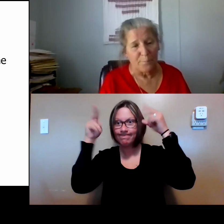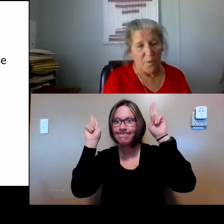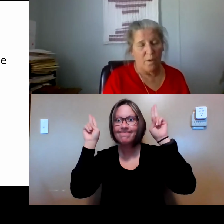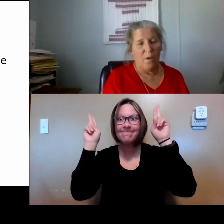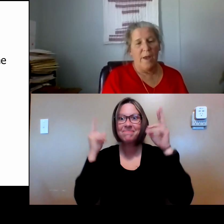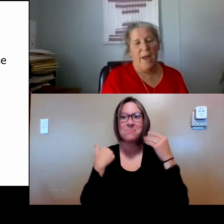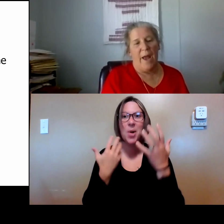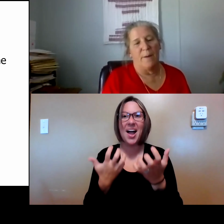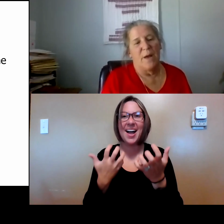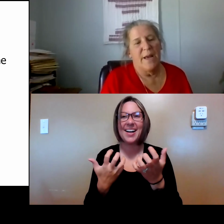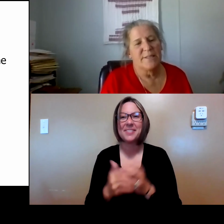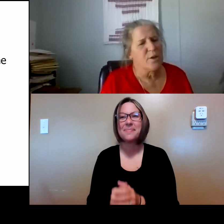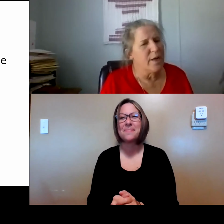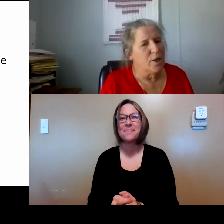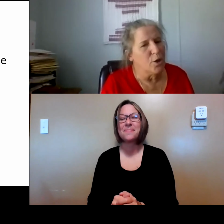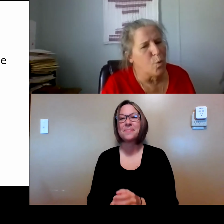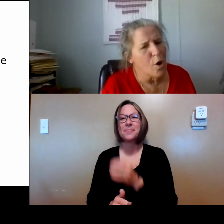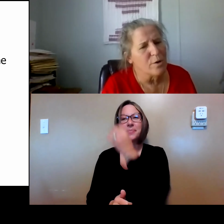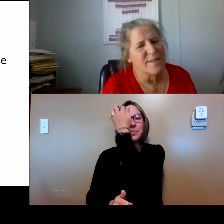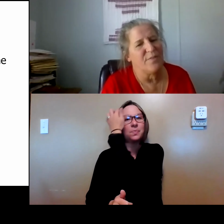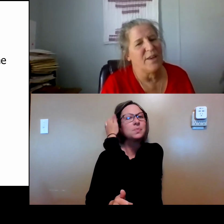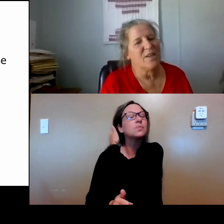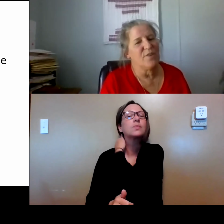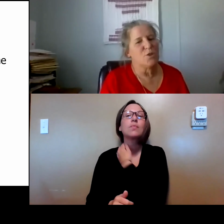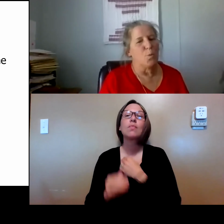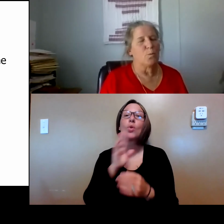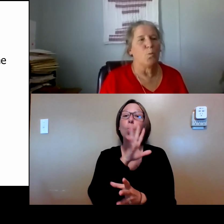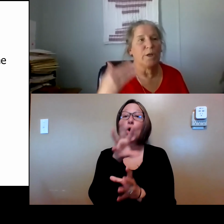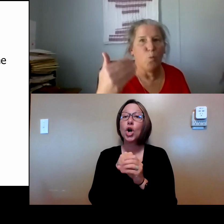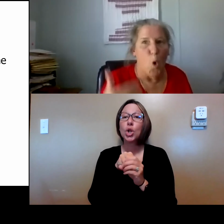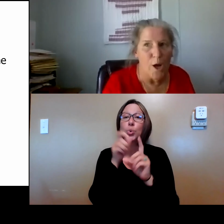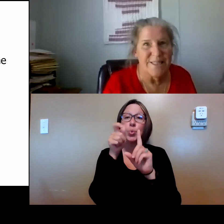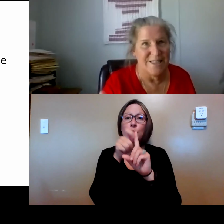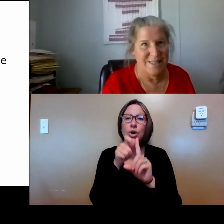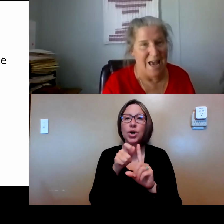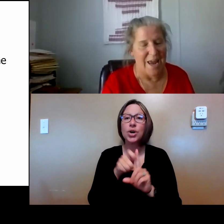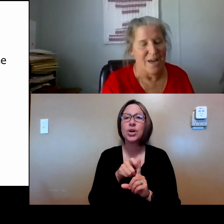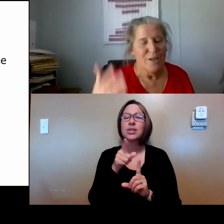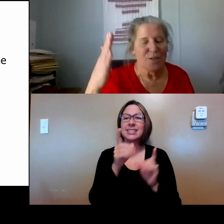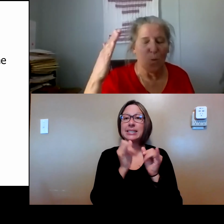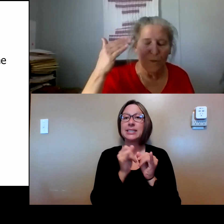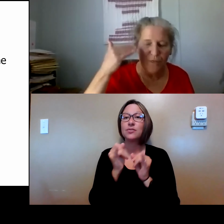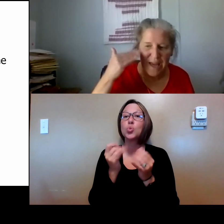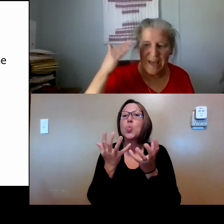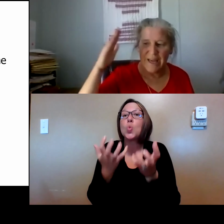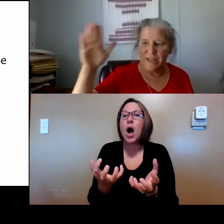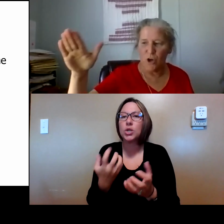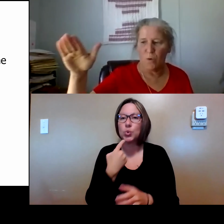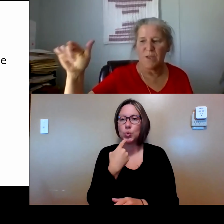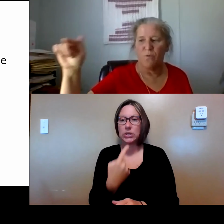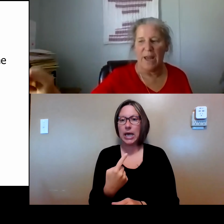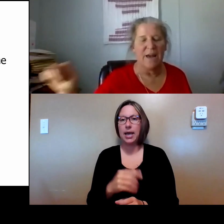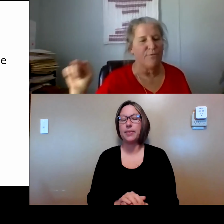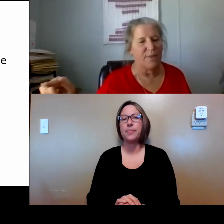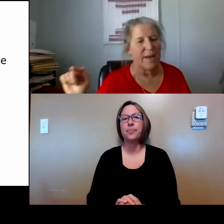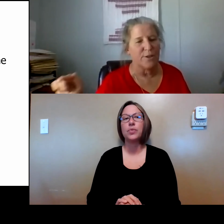me. It's going to include words that the individual would want to say. So we're thinking in terms